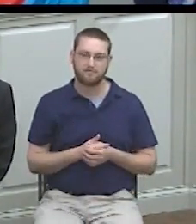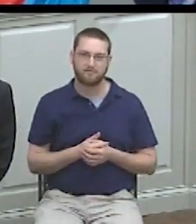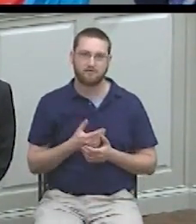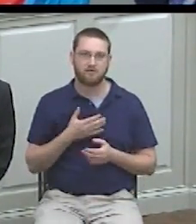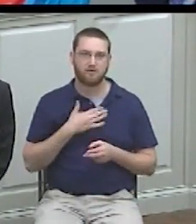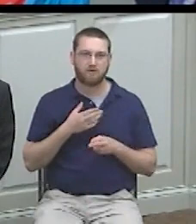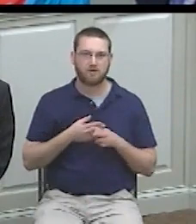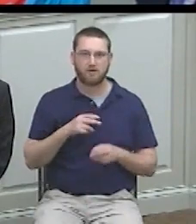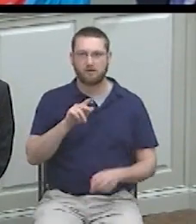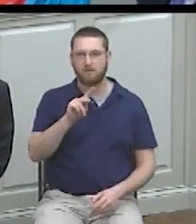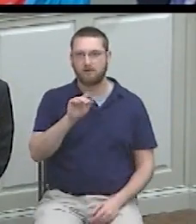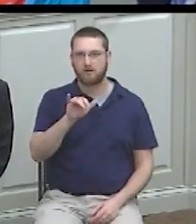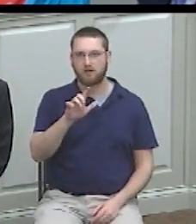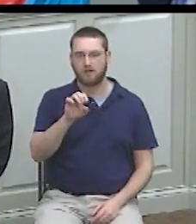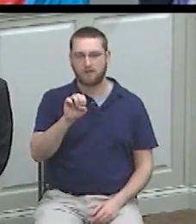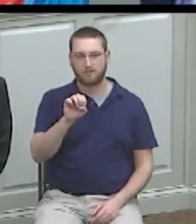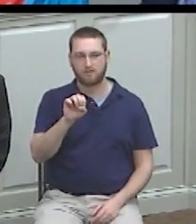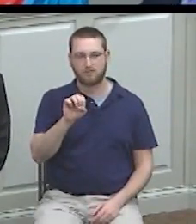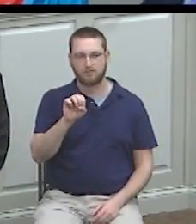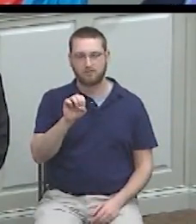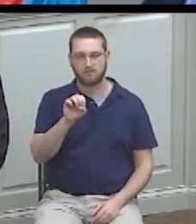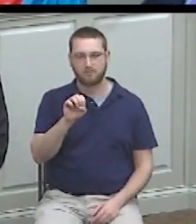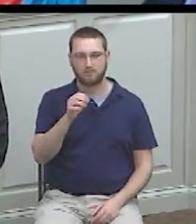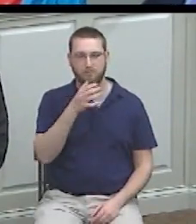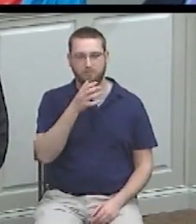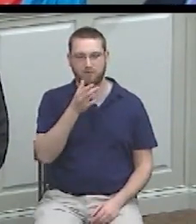I'm Kyle, being in a friend